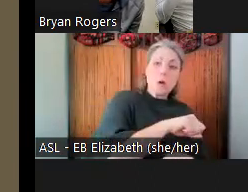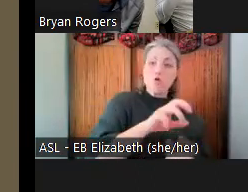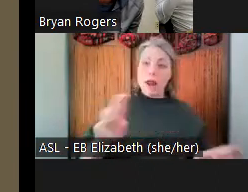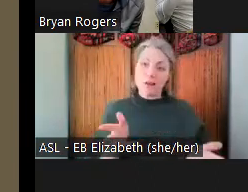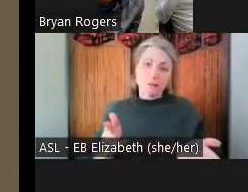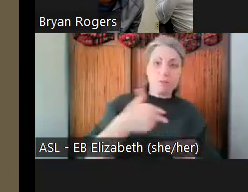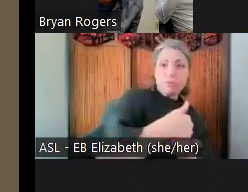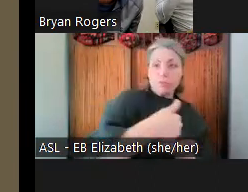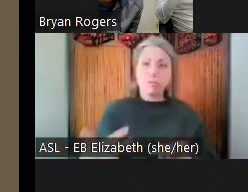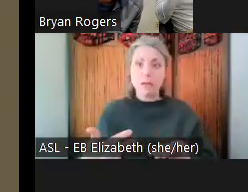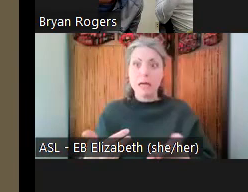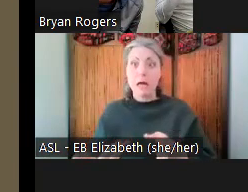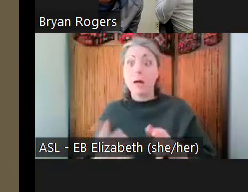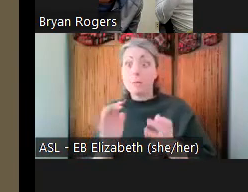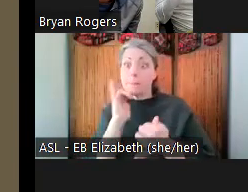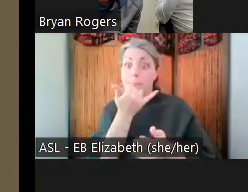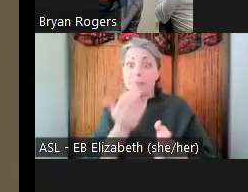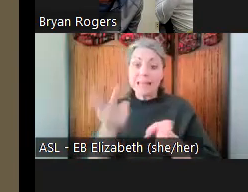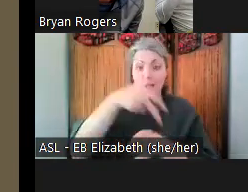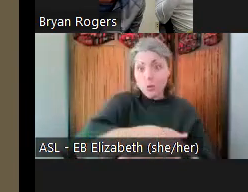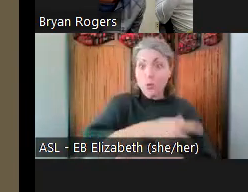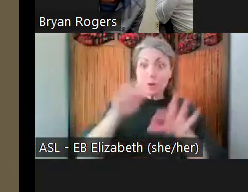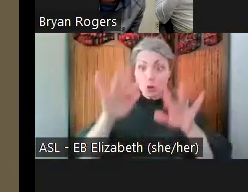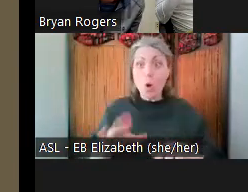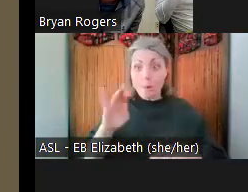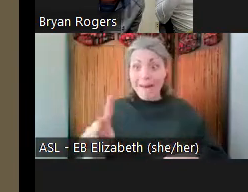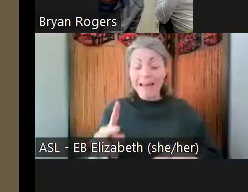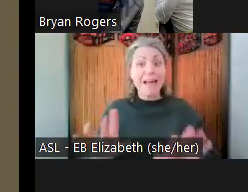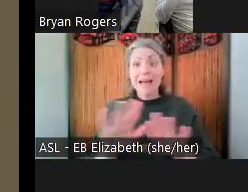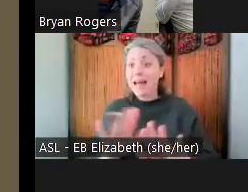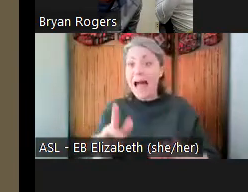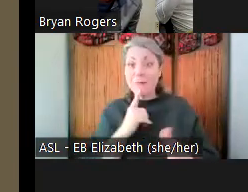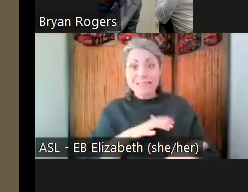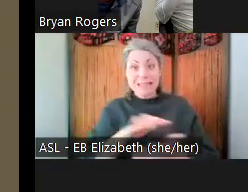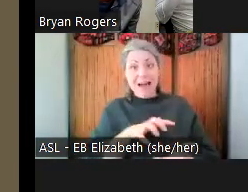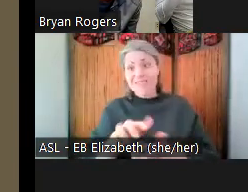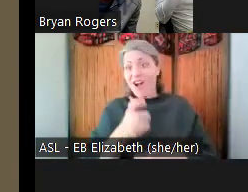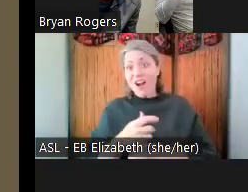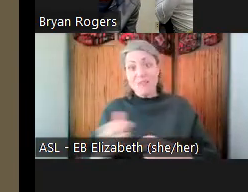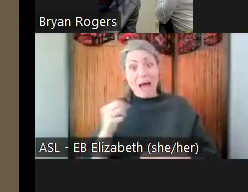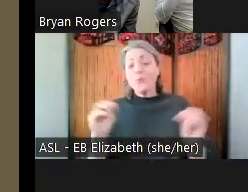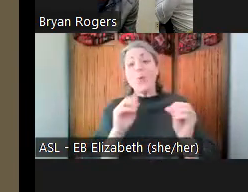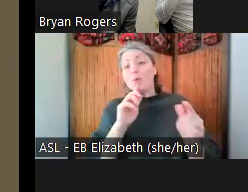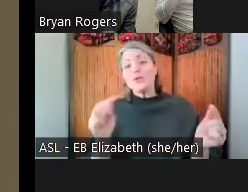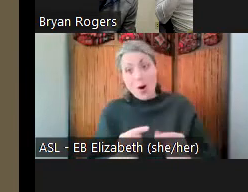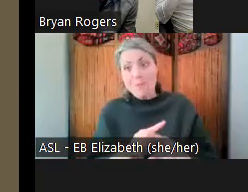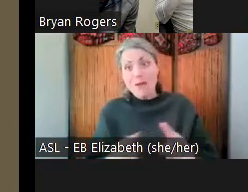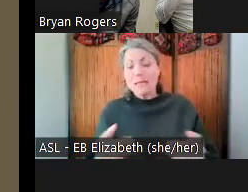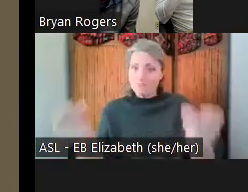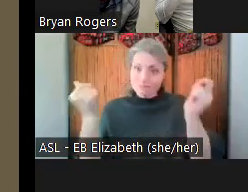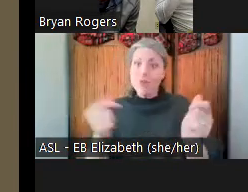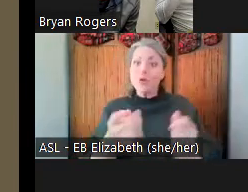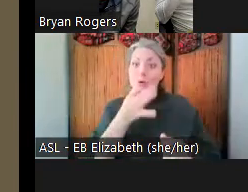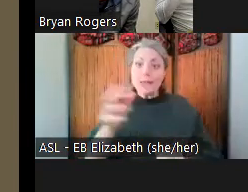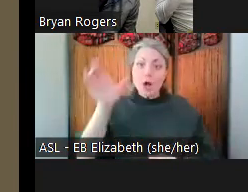slid into a snowbank. And lesson learned. I was laughing pretty hard in the back. No one was hurt, but it just was a great